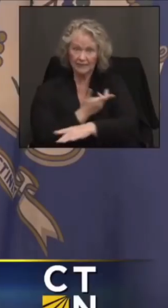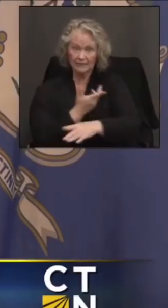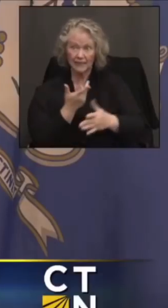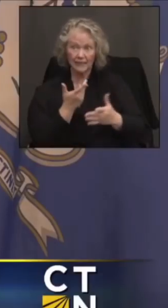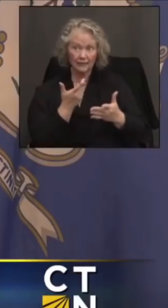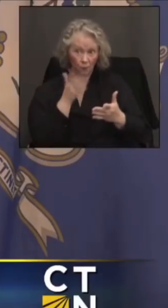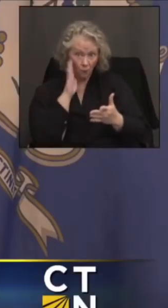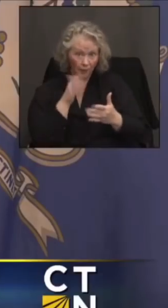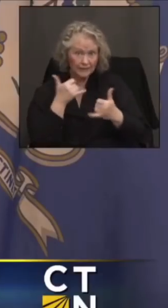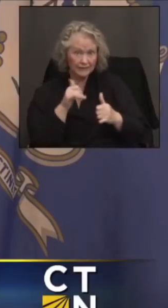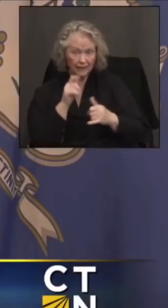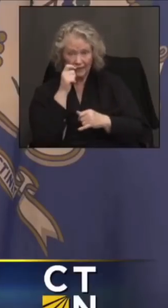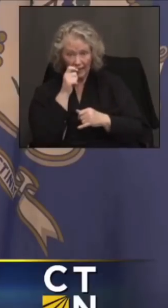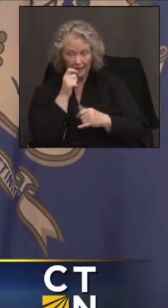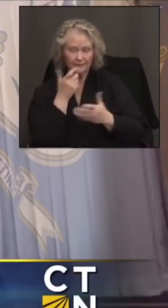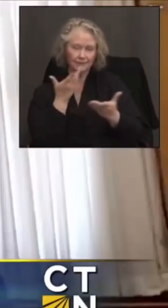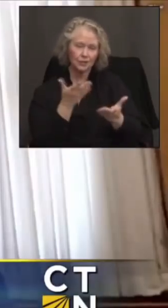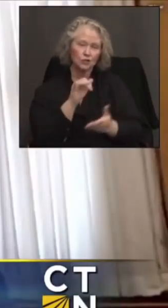why.